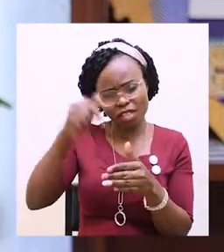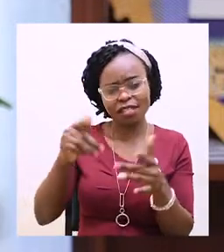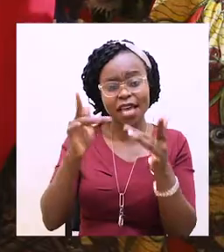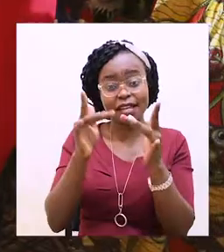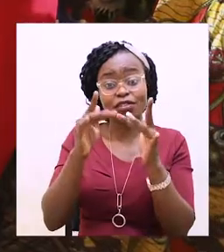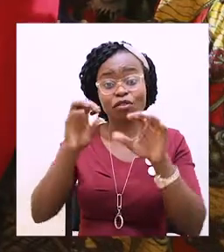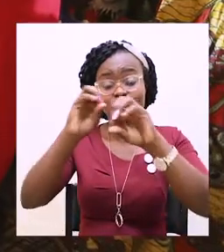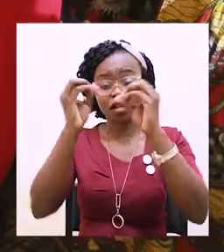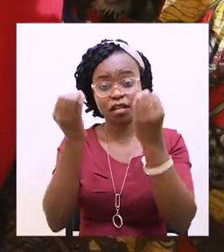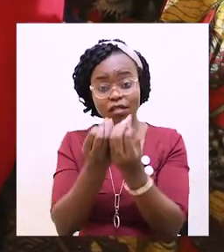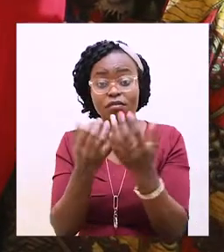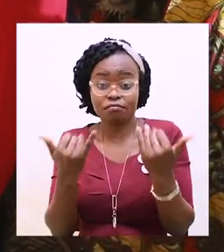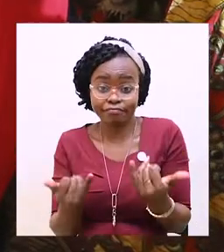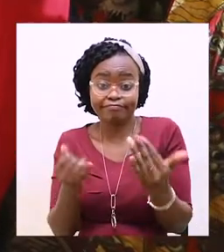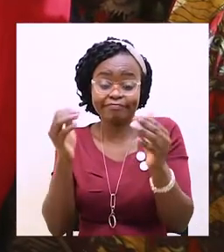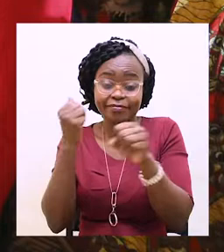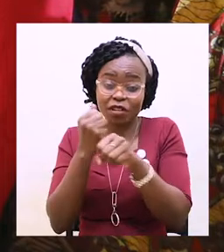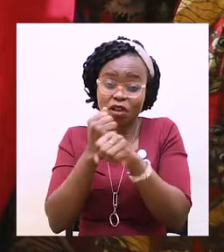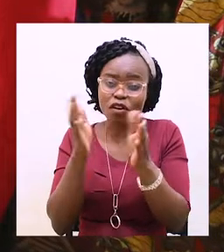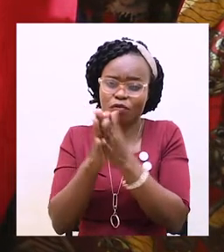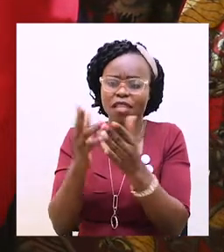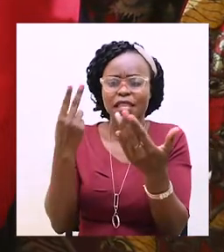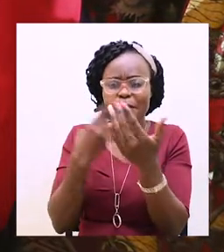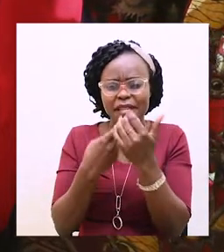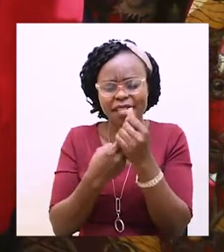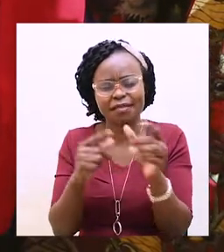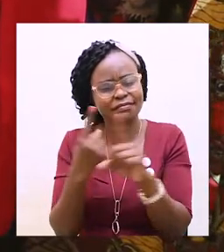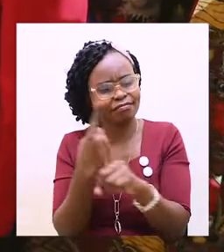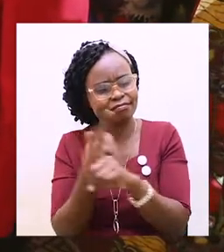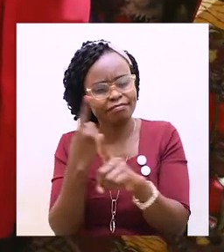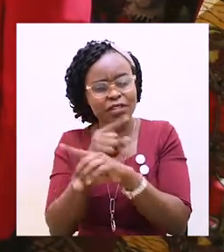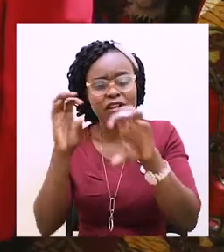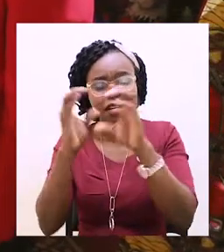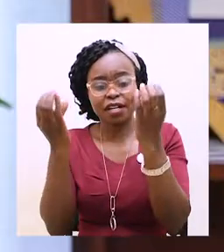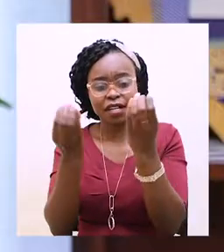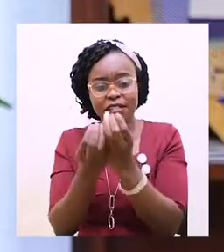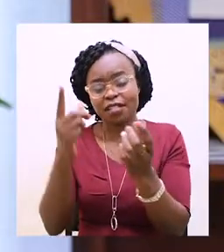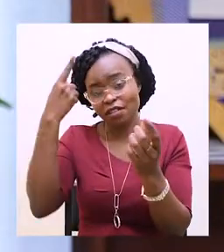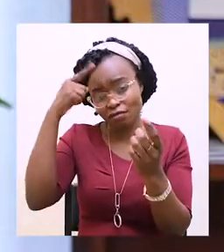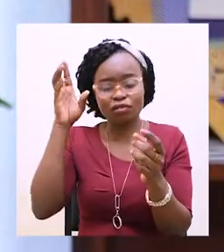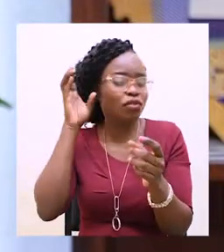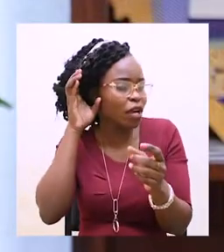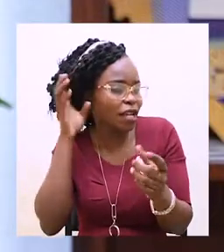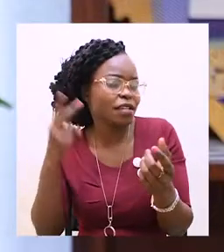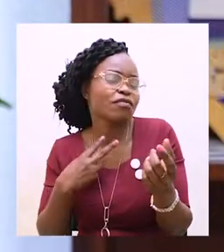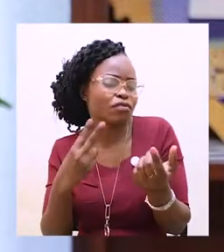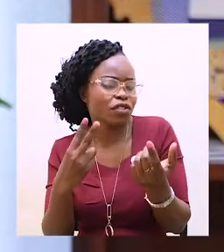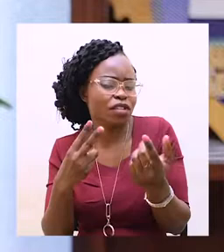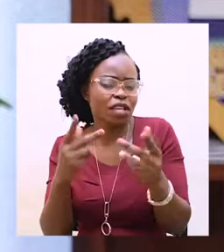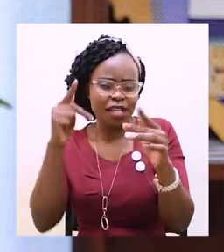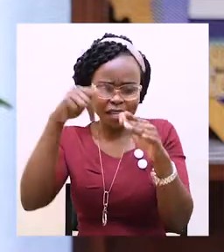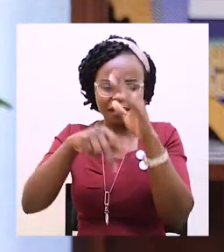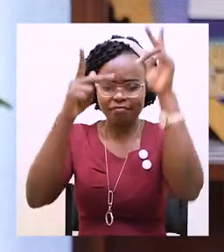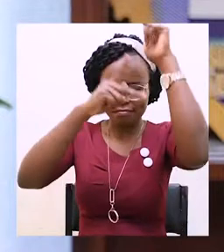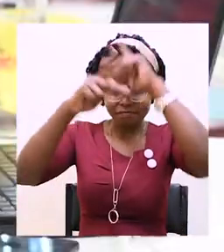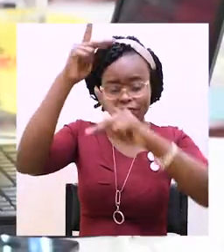organization. So we've been working with our members and partners in different countries to ensure that their voices are heard in different policy and